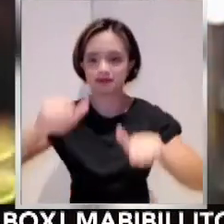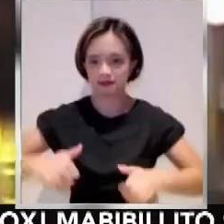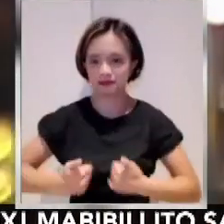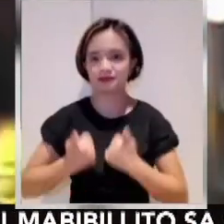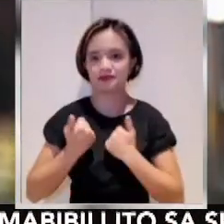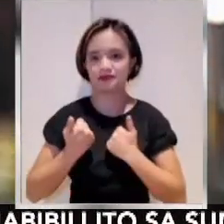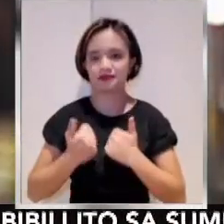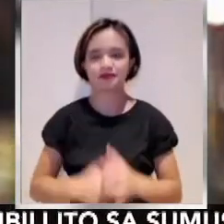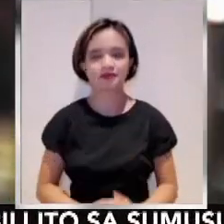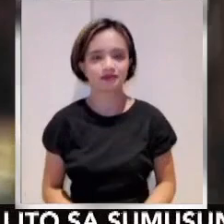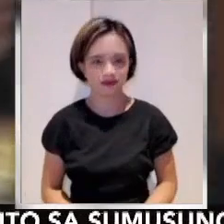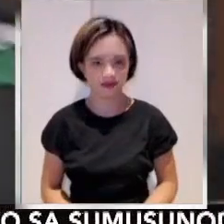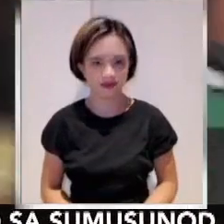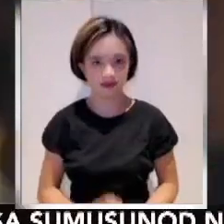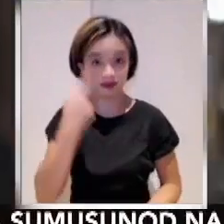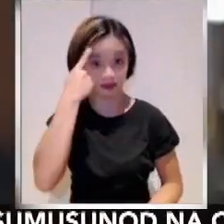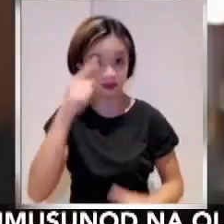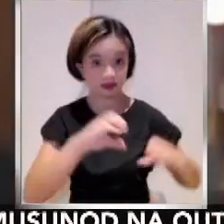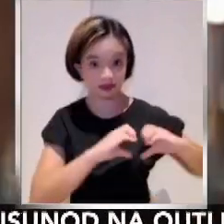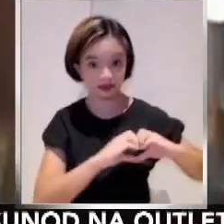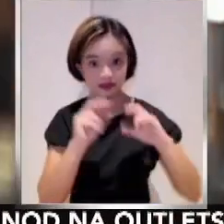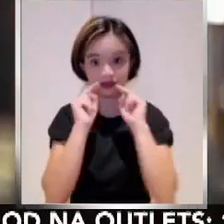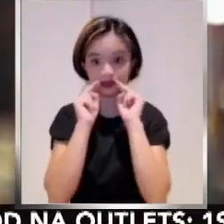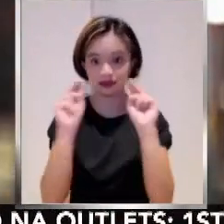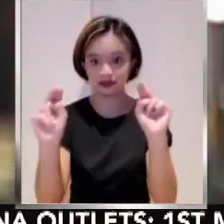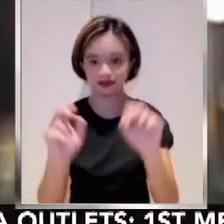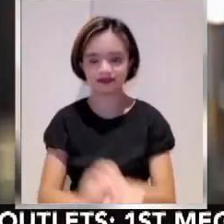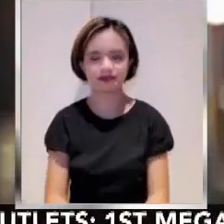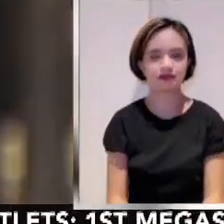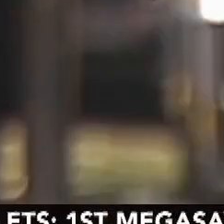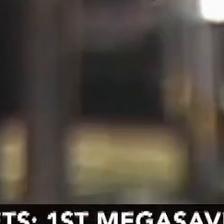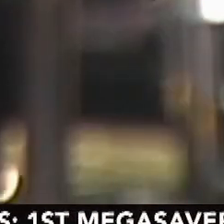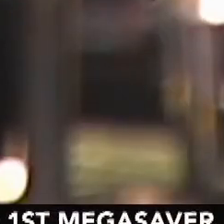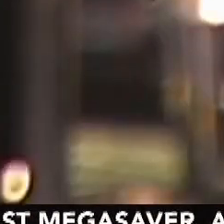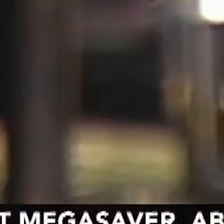GMA Integrated News, Denise Abante, Nakatutok, 24 Oras.